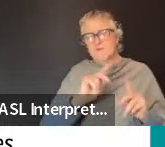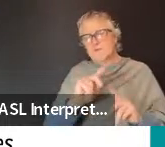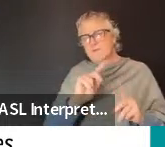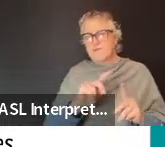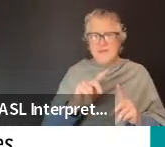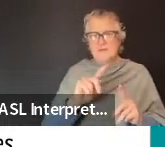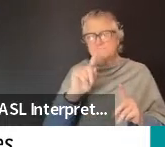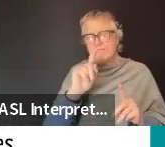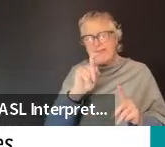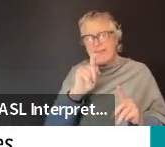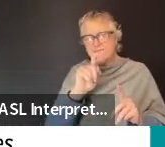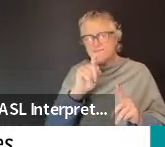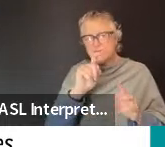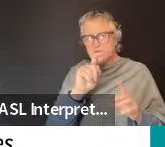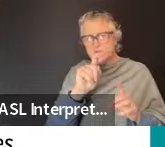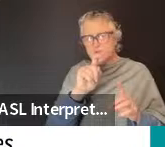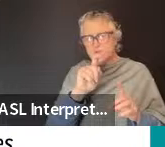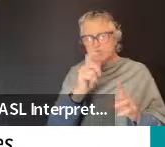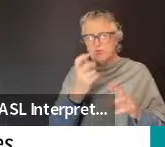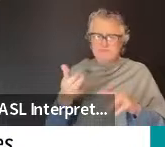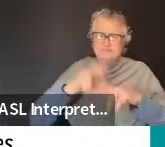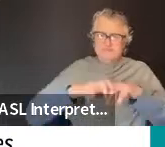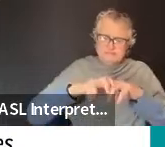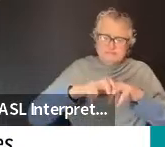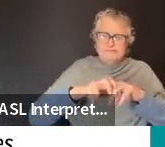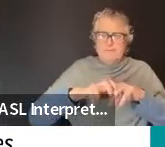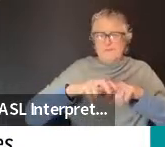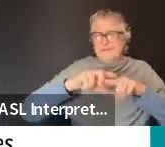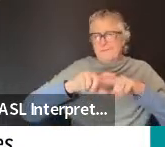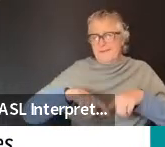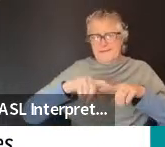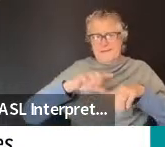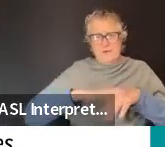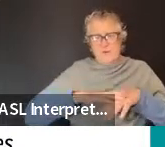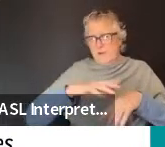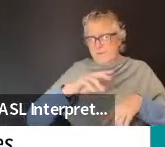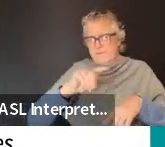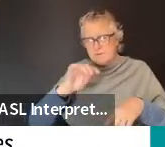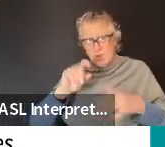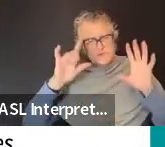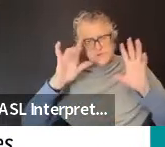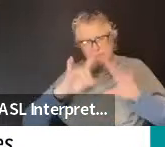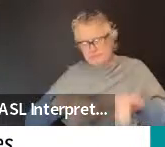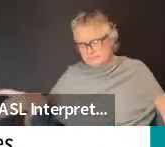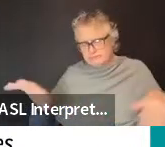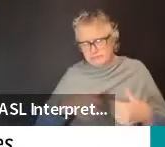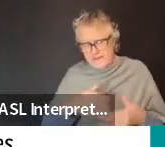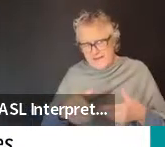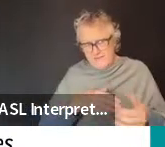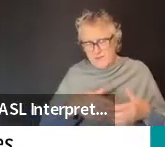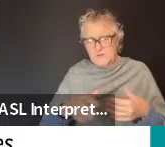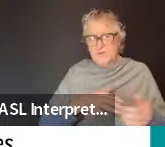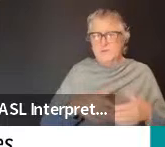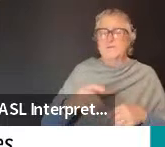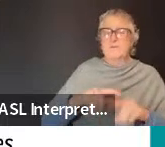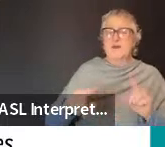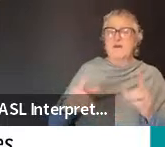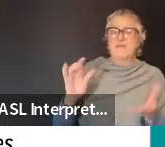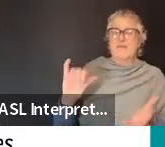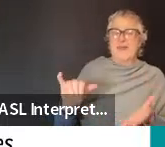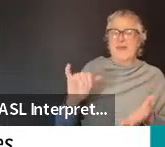but ultimately that's 14,300 less people on the road driving in vehicles that are